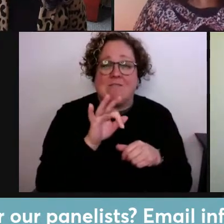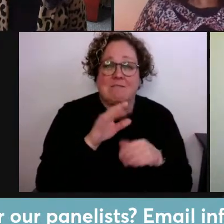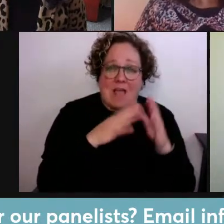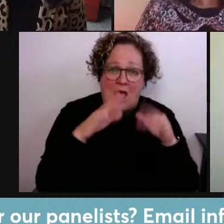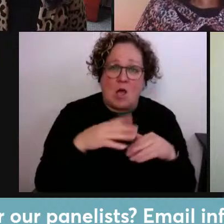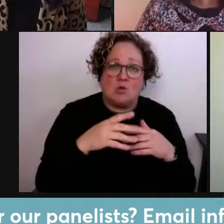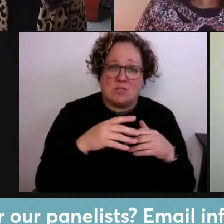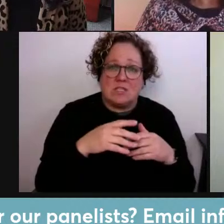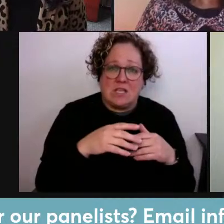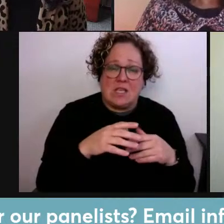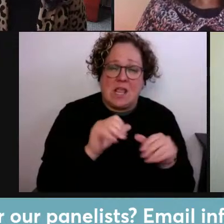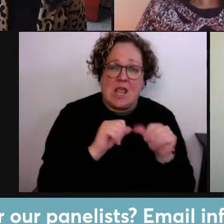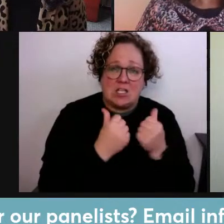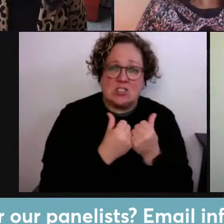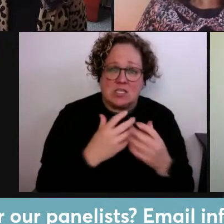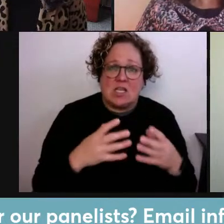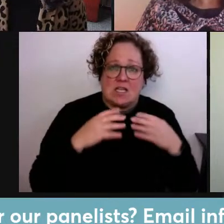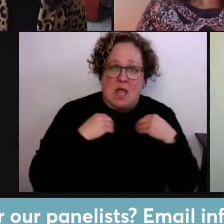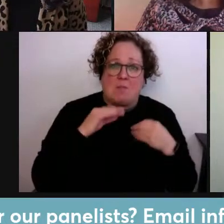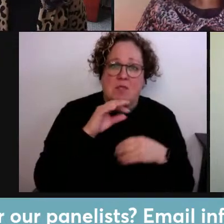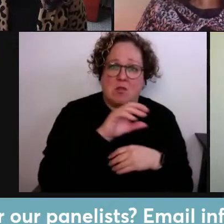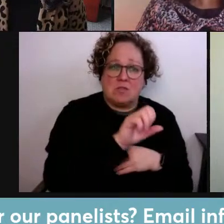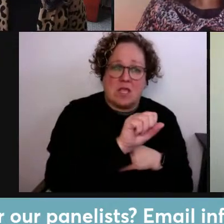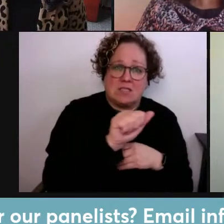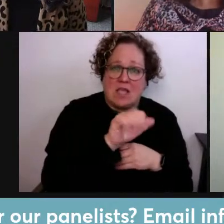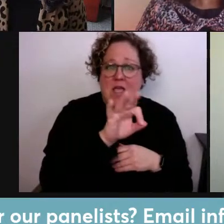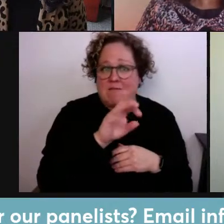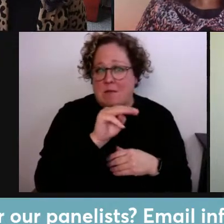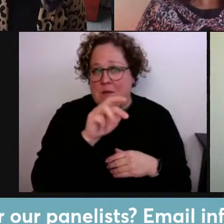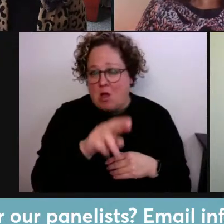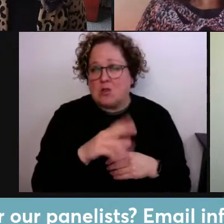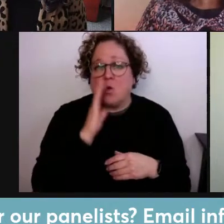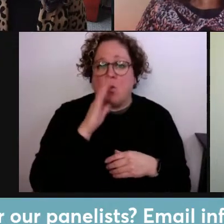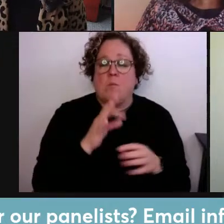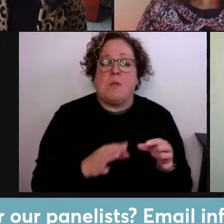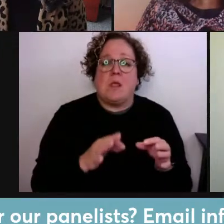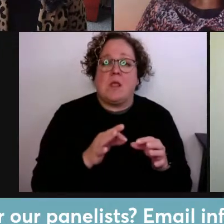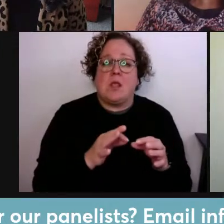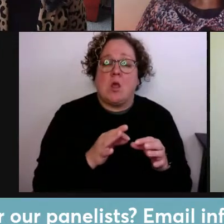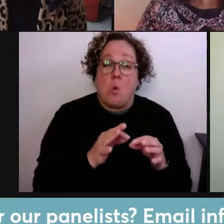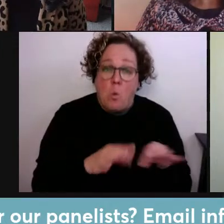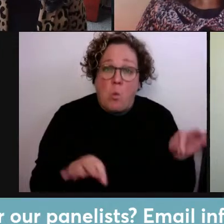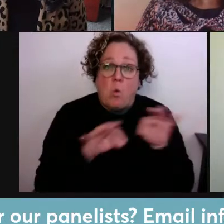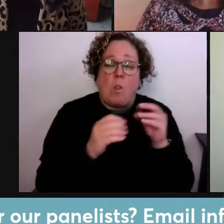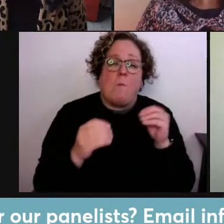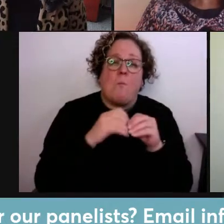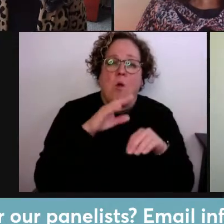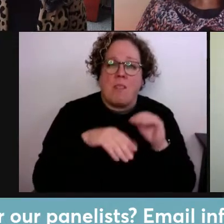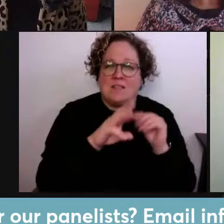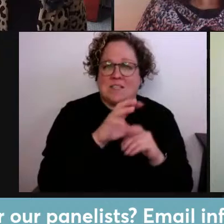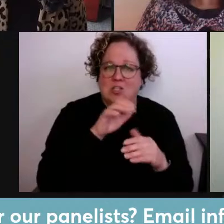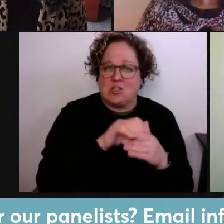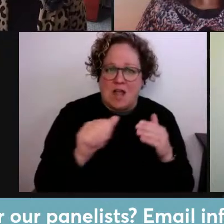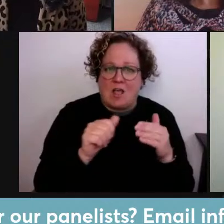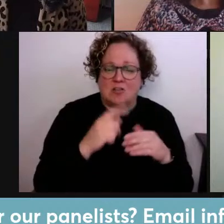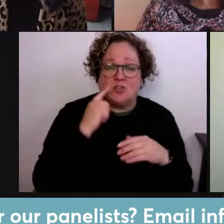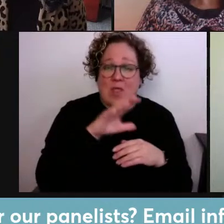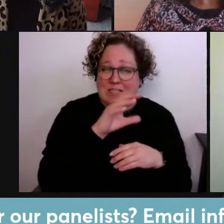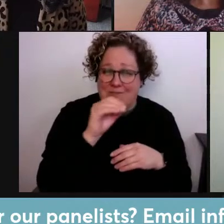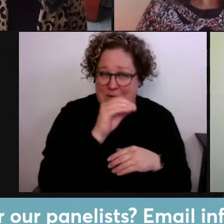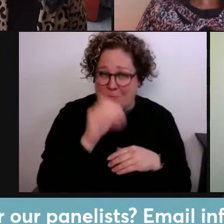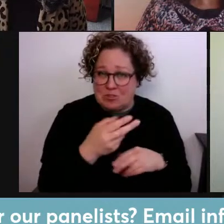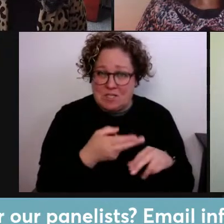these SAFMRs, would be worth more than $600 than the one based on the standard FMR. So that's a 50%